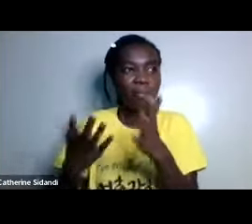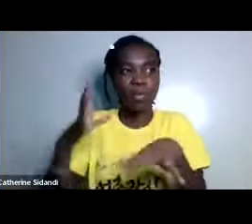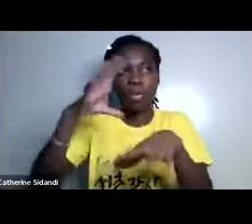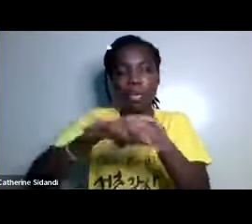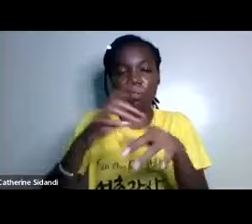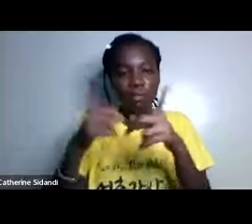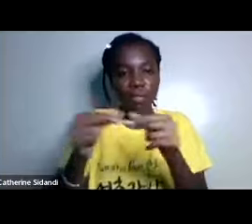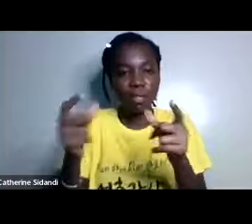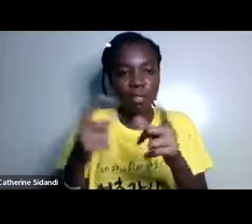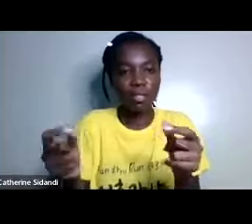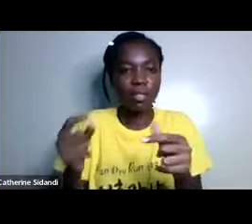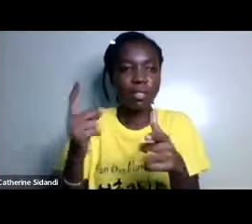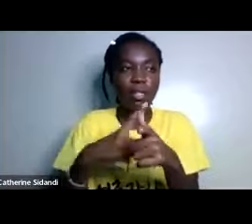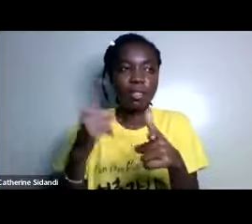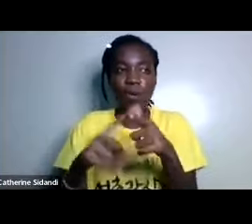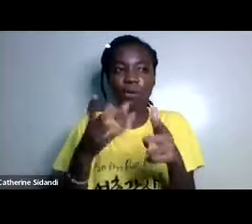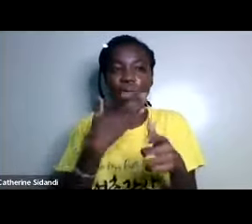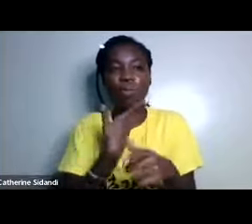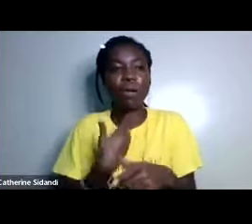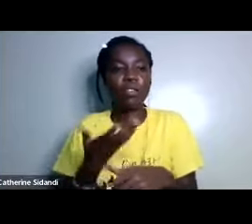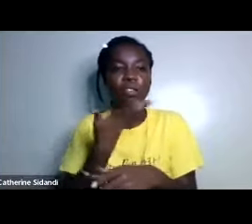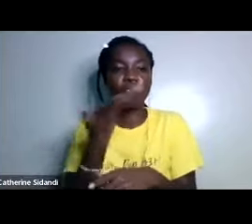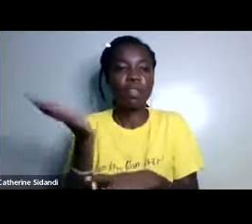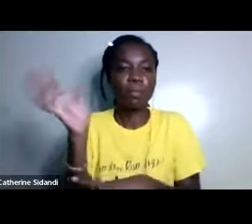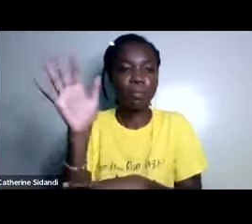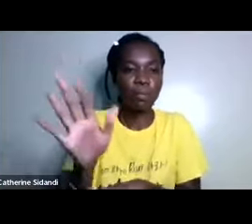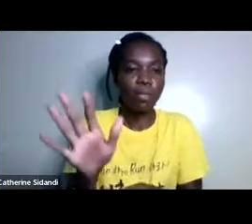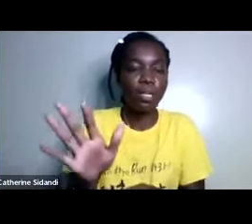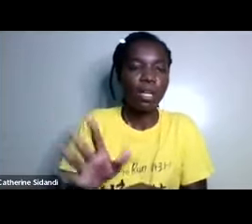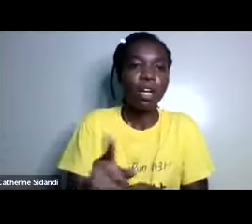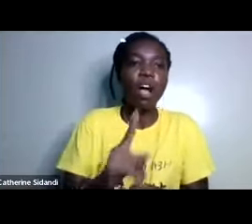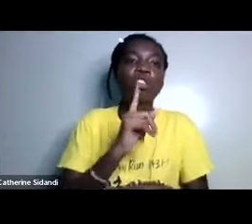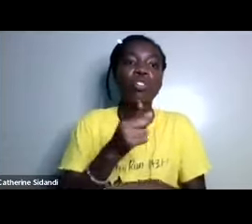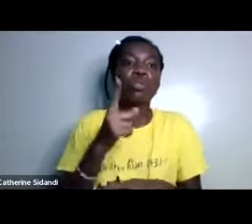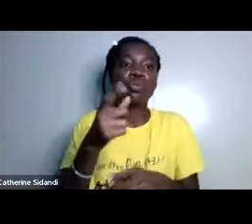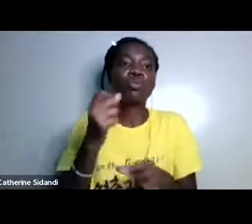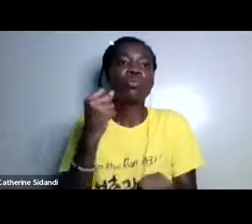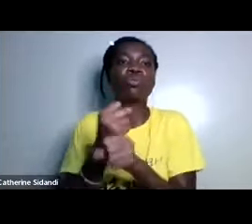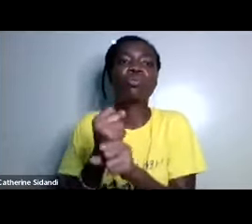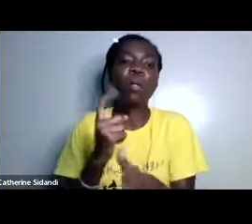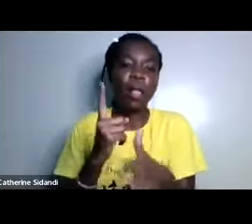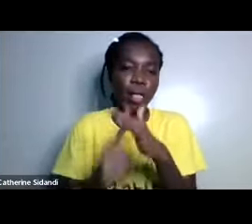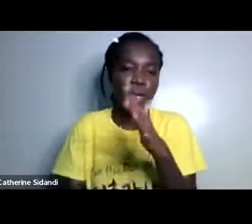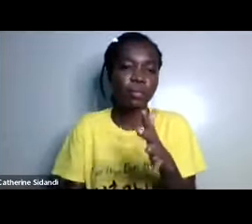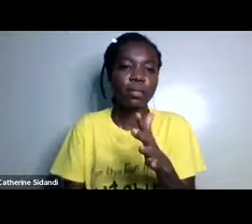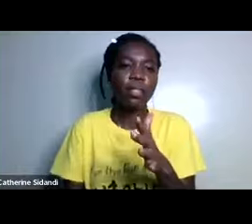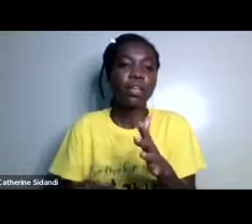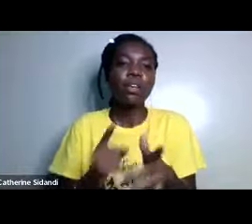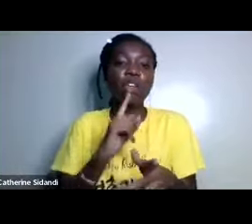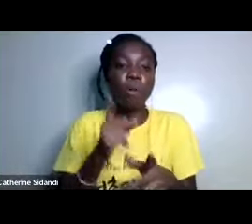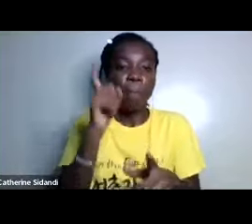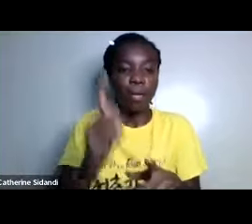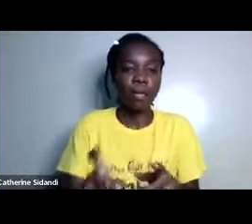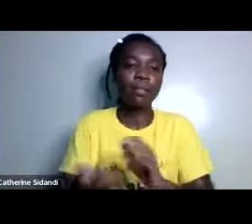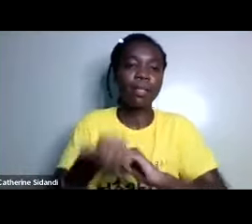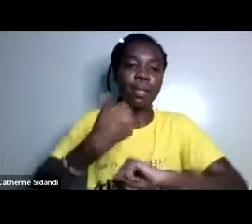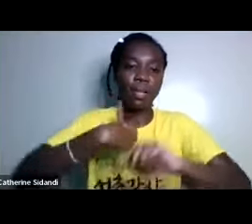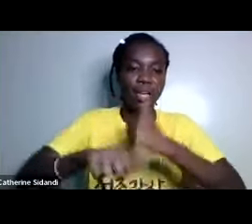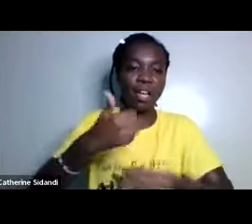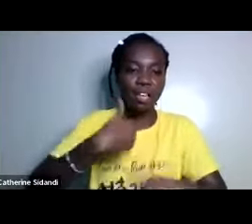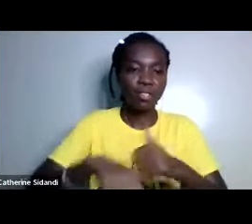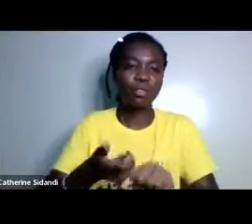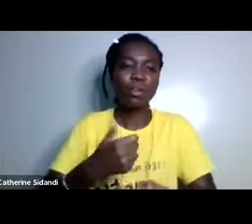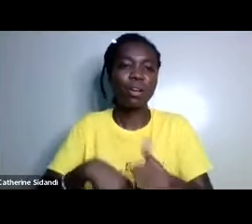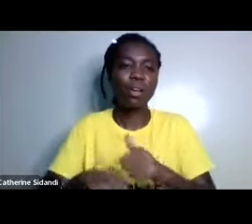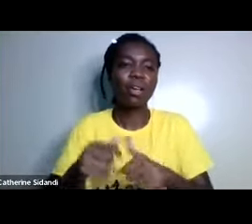more, all that, blah, blah, blah, blah, all that kind of stuff. You don't want those kind of responses, because it's very difficult to actually get them on a call. So what happens